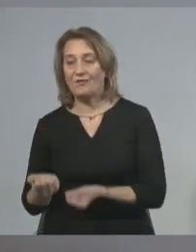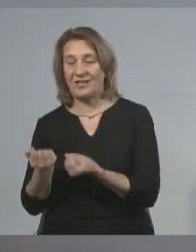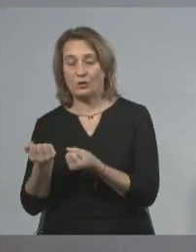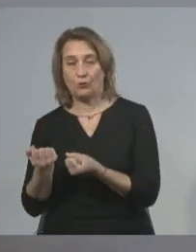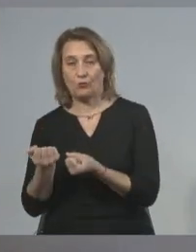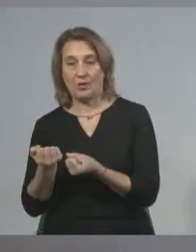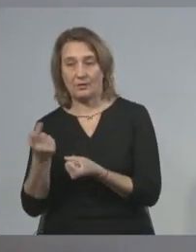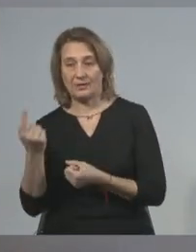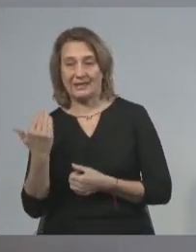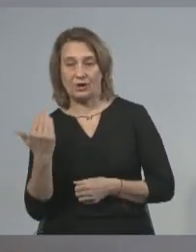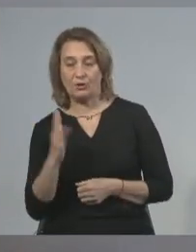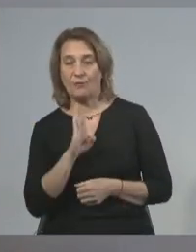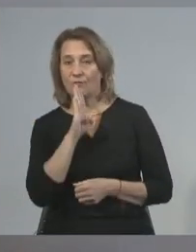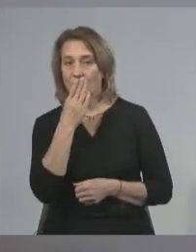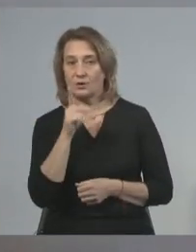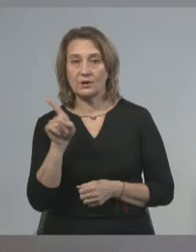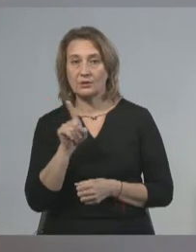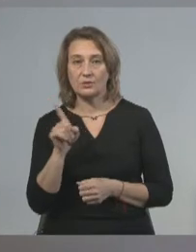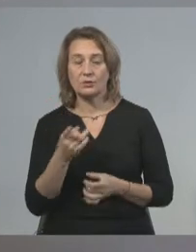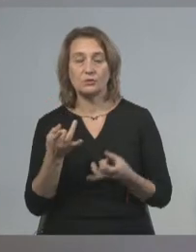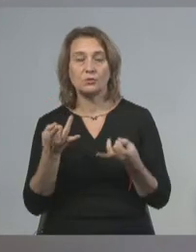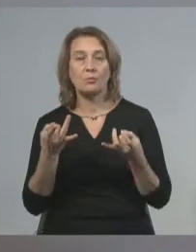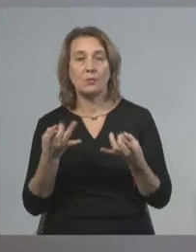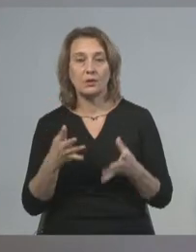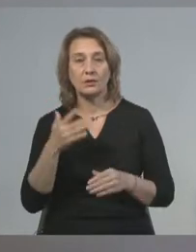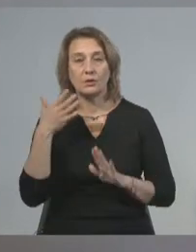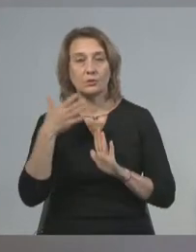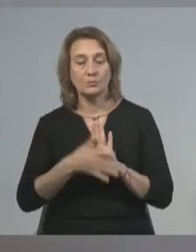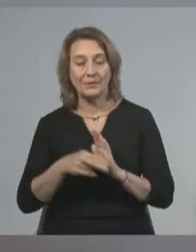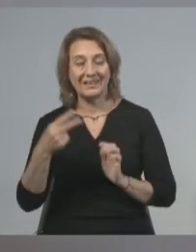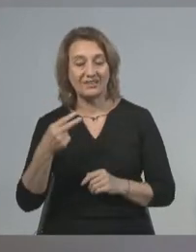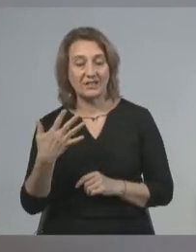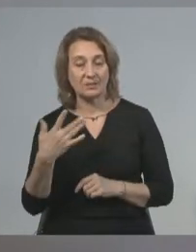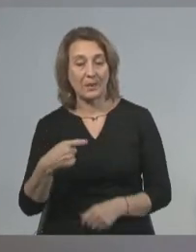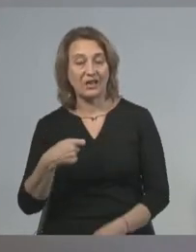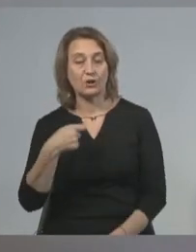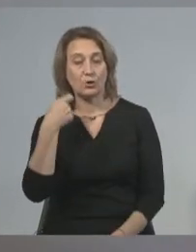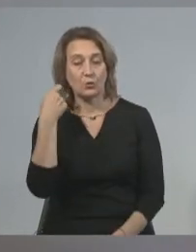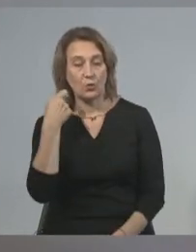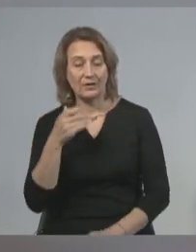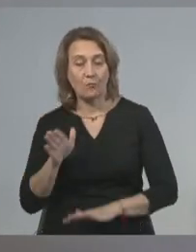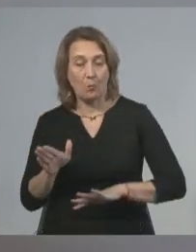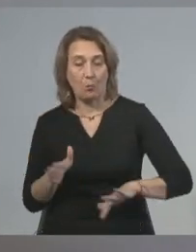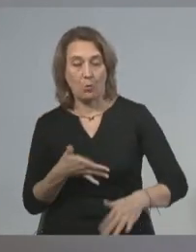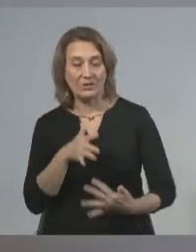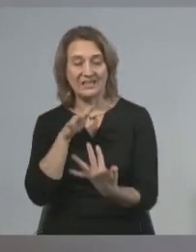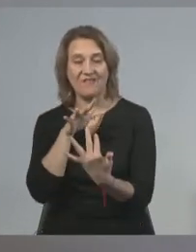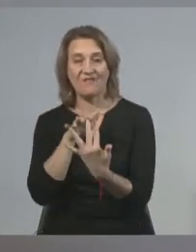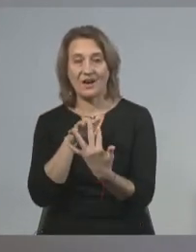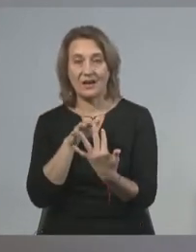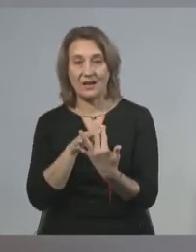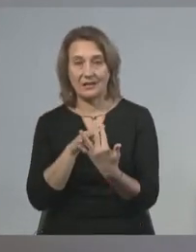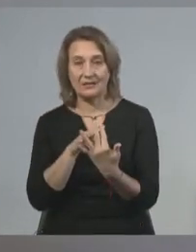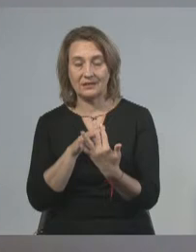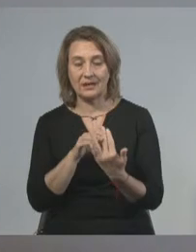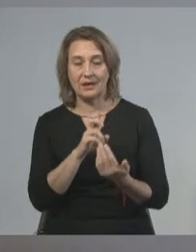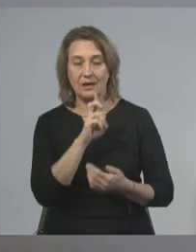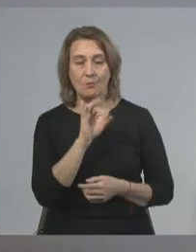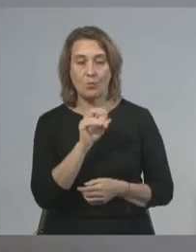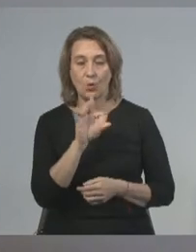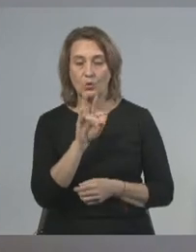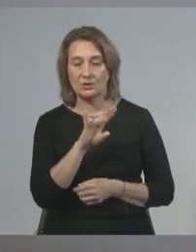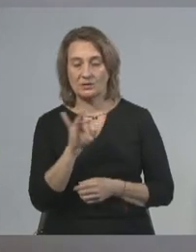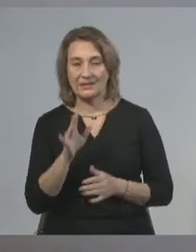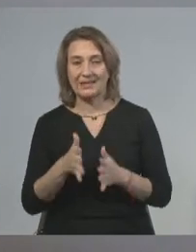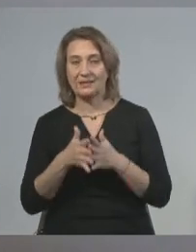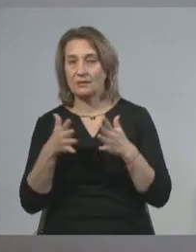understanding uh 25 years after the war in in bosnia and pennsylvania for majority it's completely unacceptable to